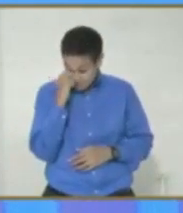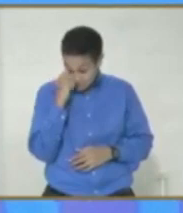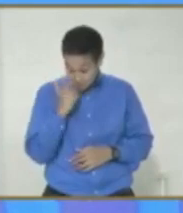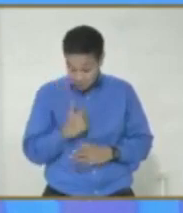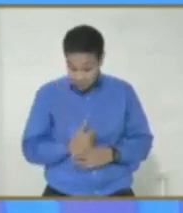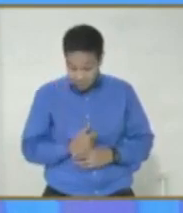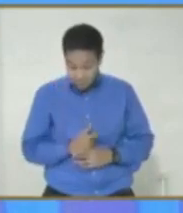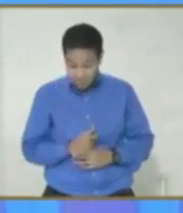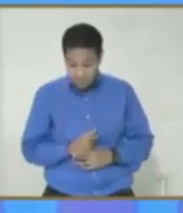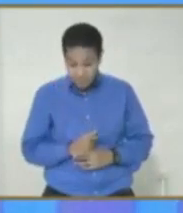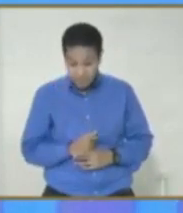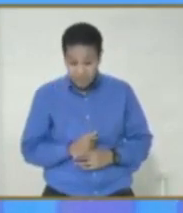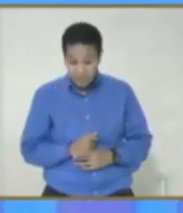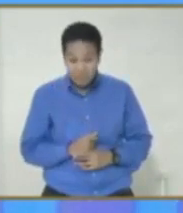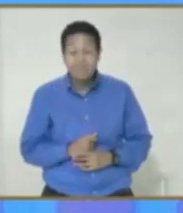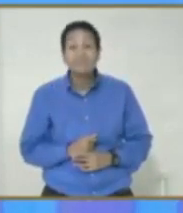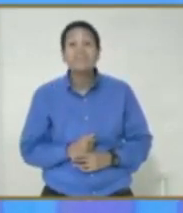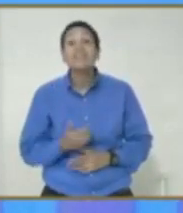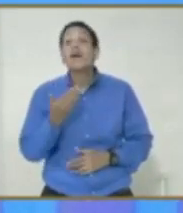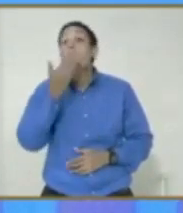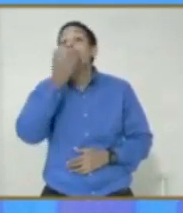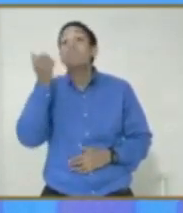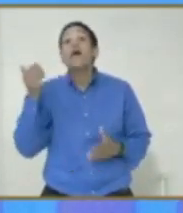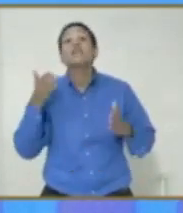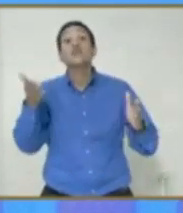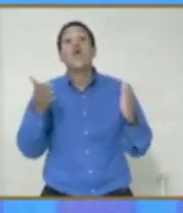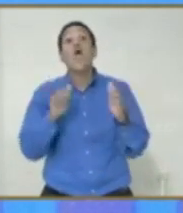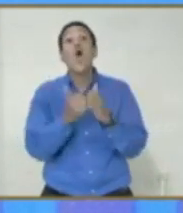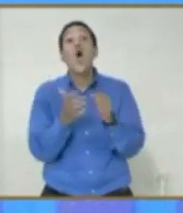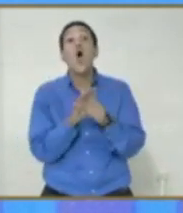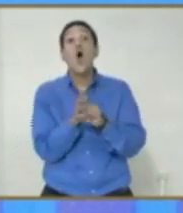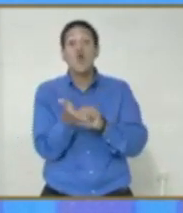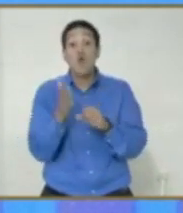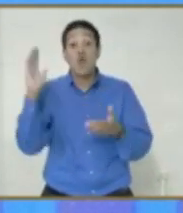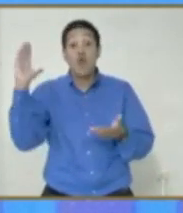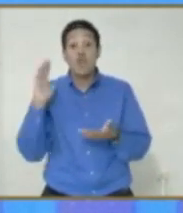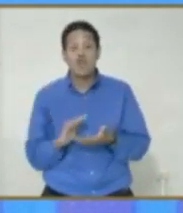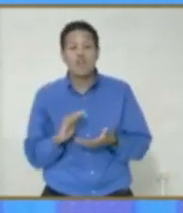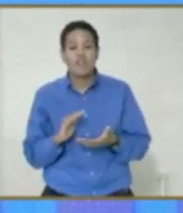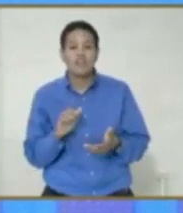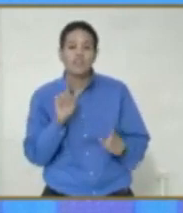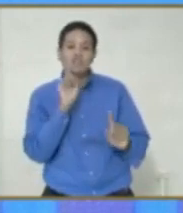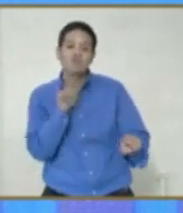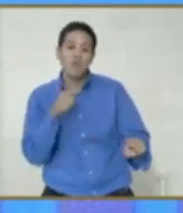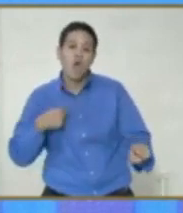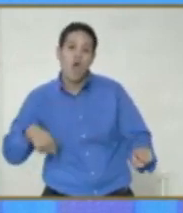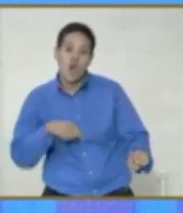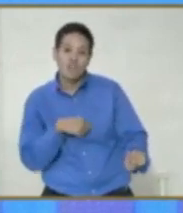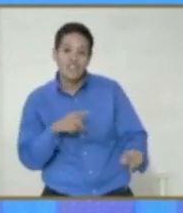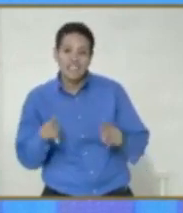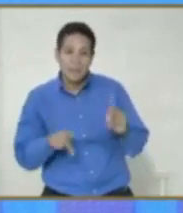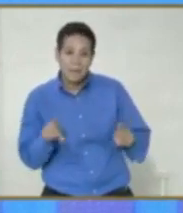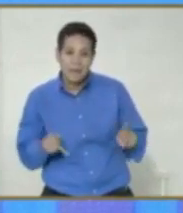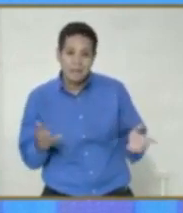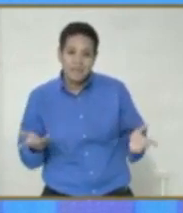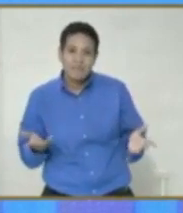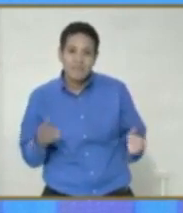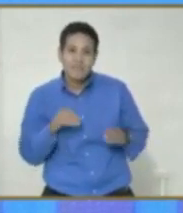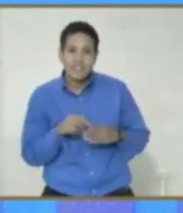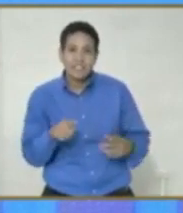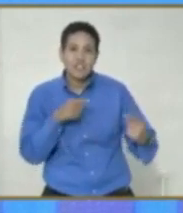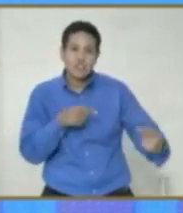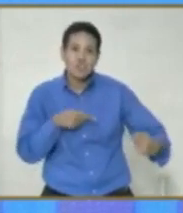remedy for the coronavirus is the response of us as a people in this